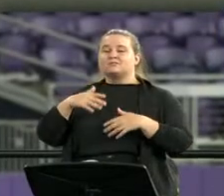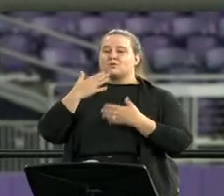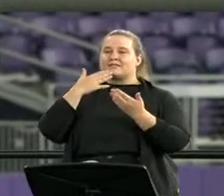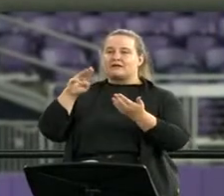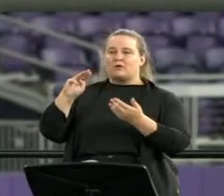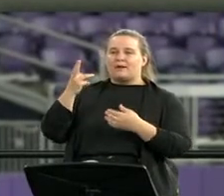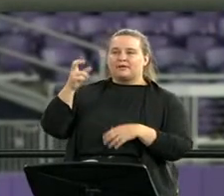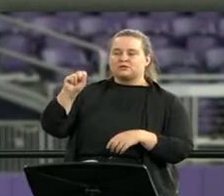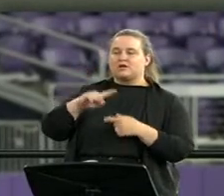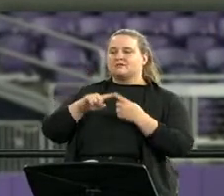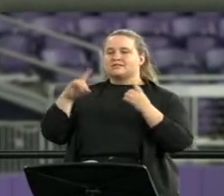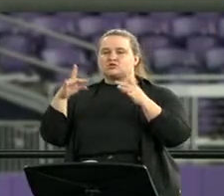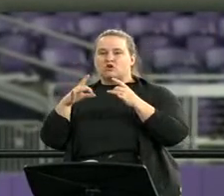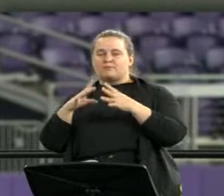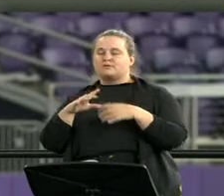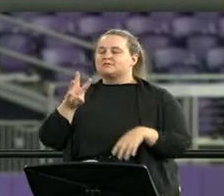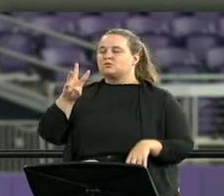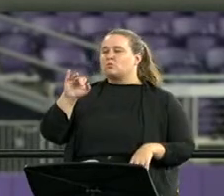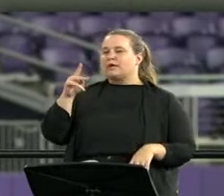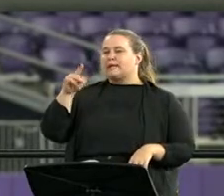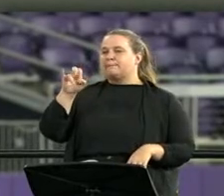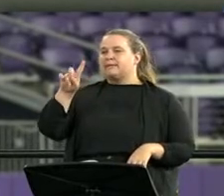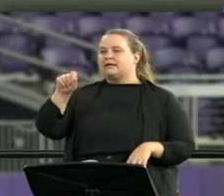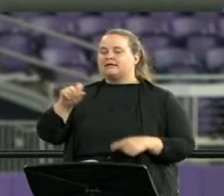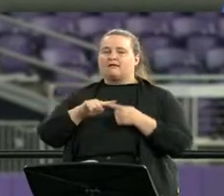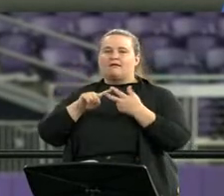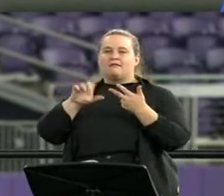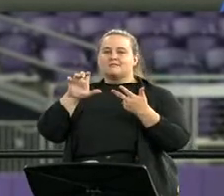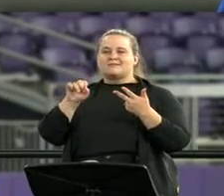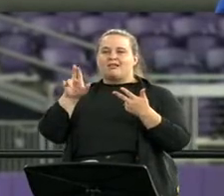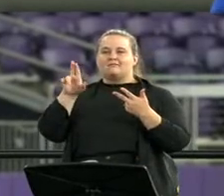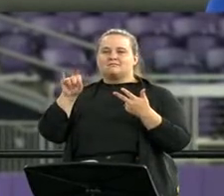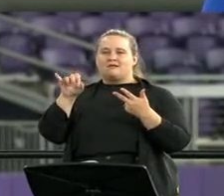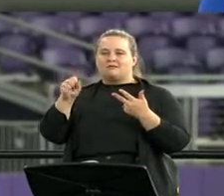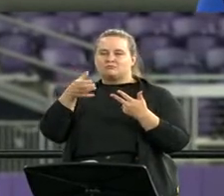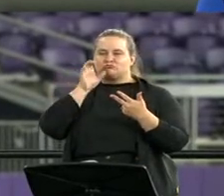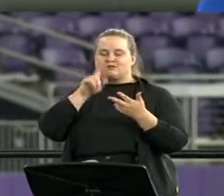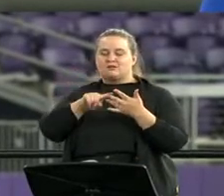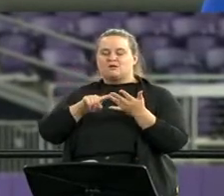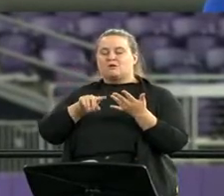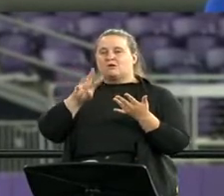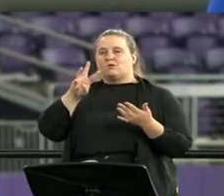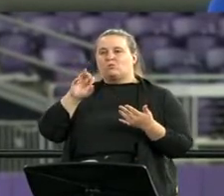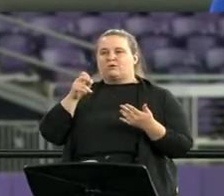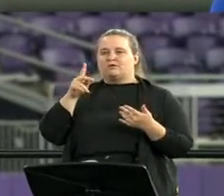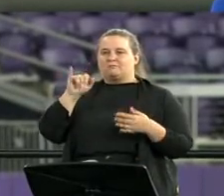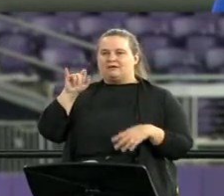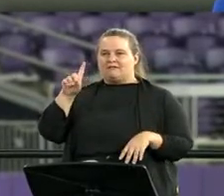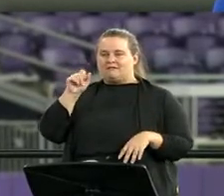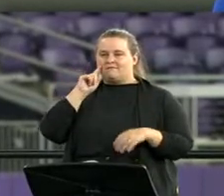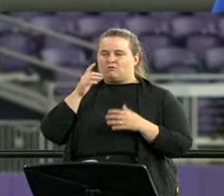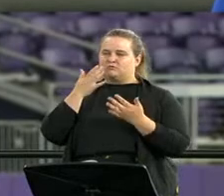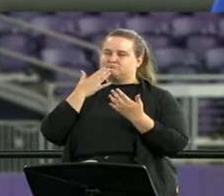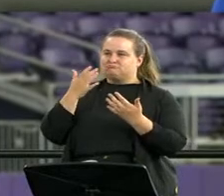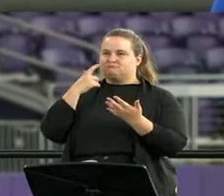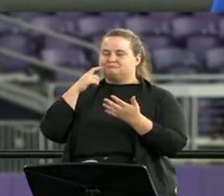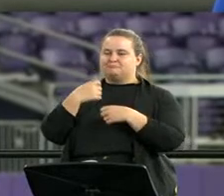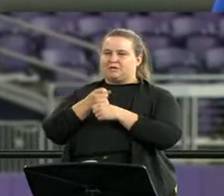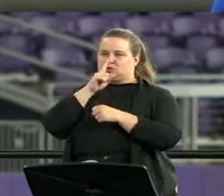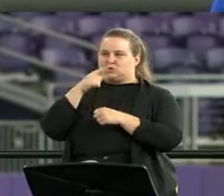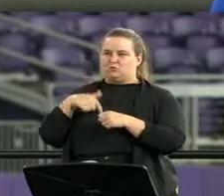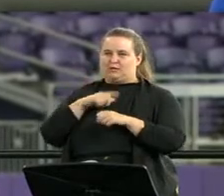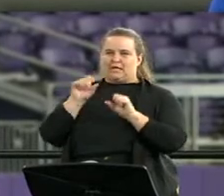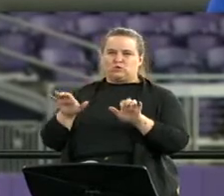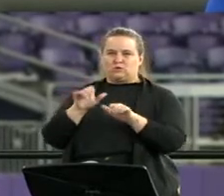Starbucks, Wikipedia, Celsius, and Notability for making this possible. And we also wanted to do one of Mr.